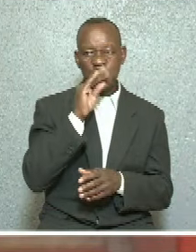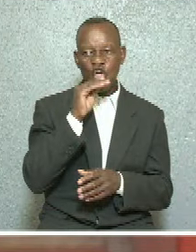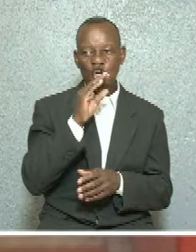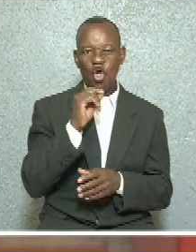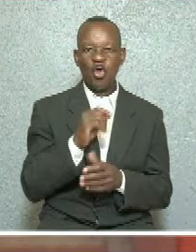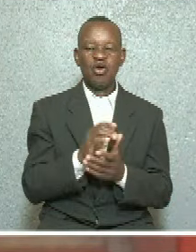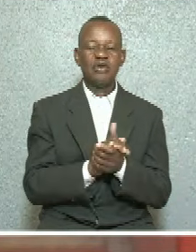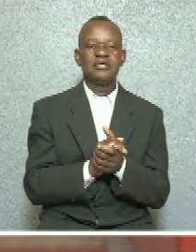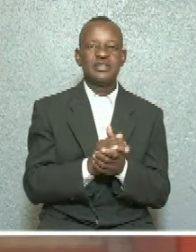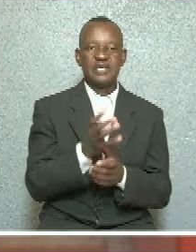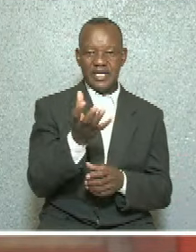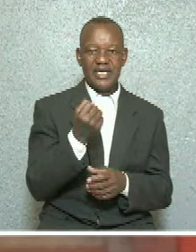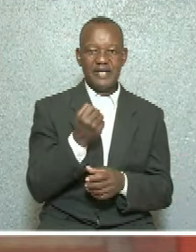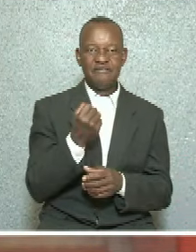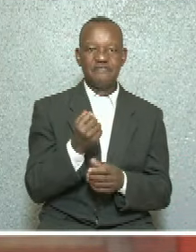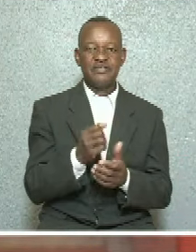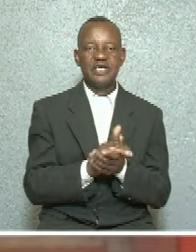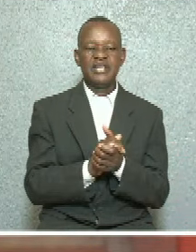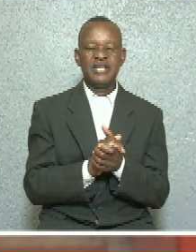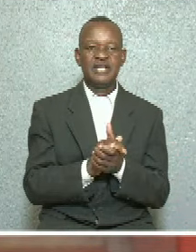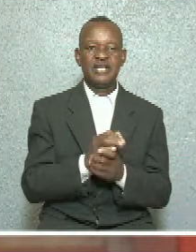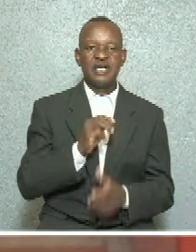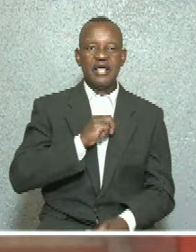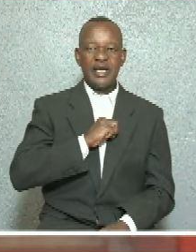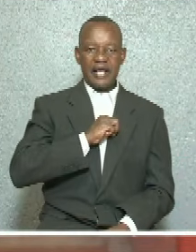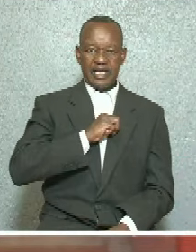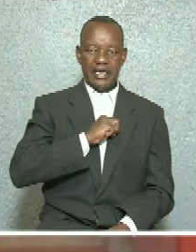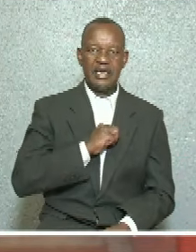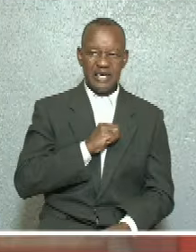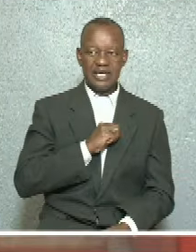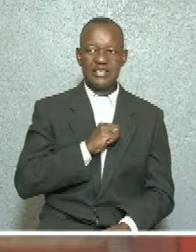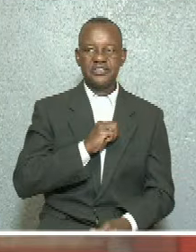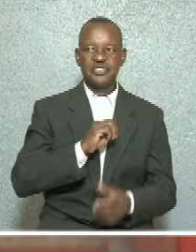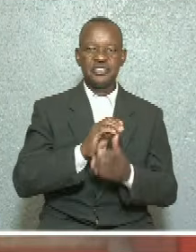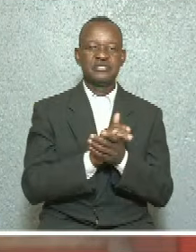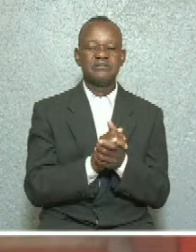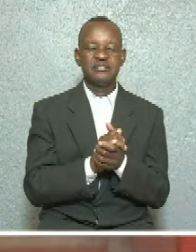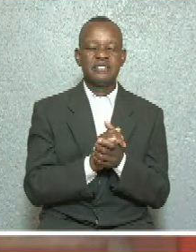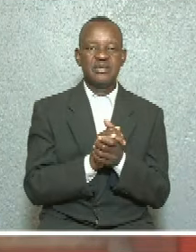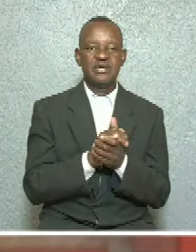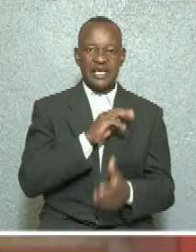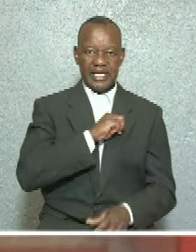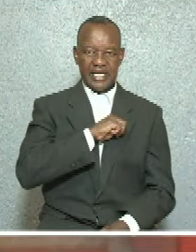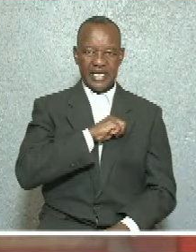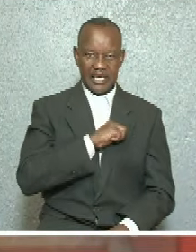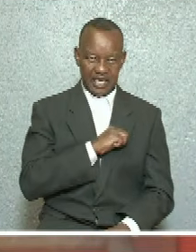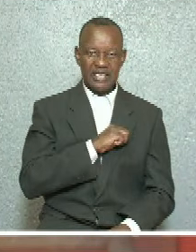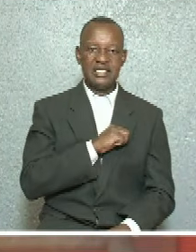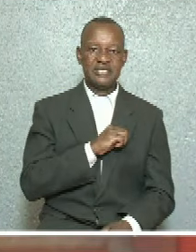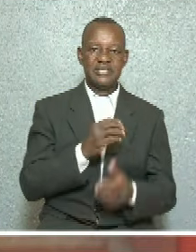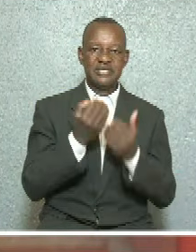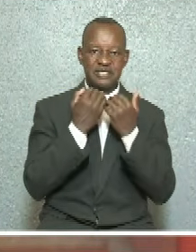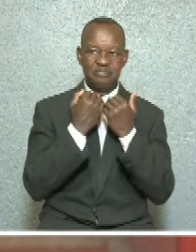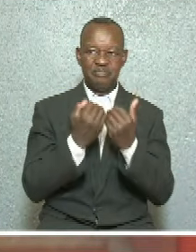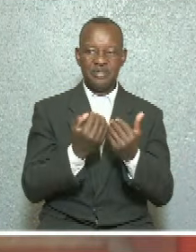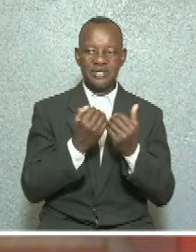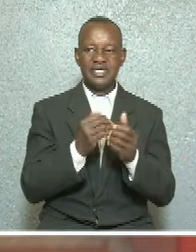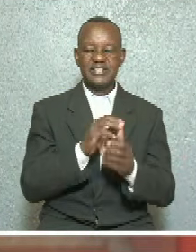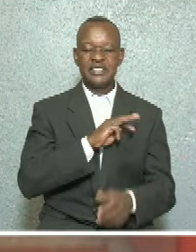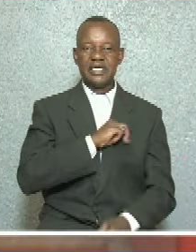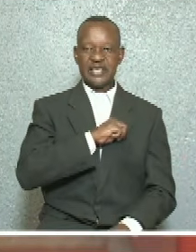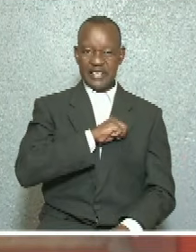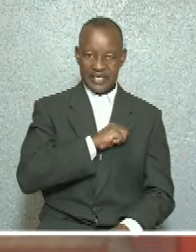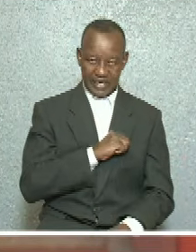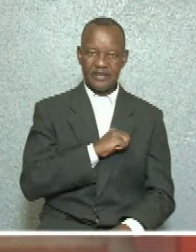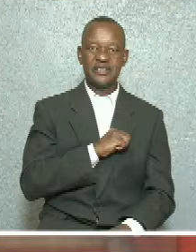have the courage to stand up and do something, nothing will get done. So I want us to have the courage to stand up